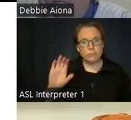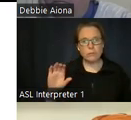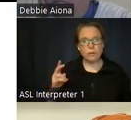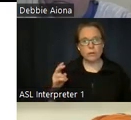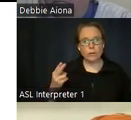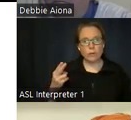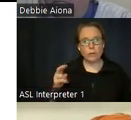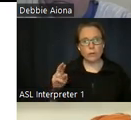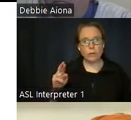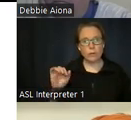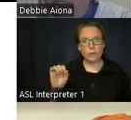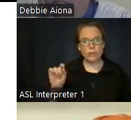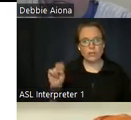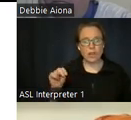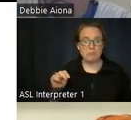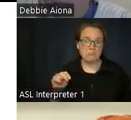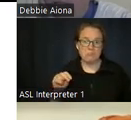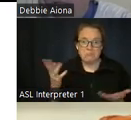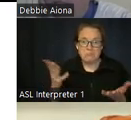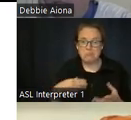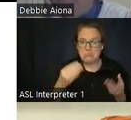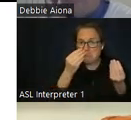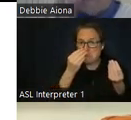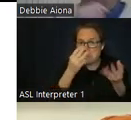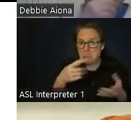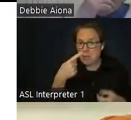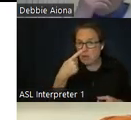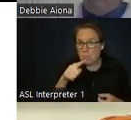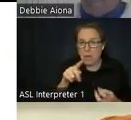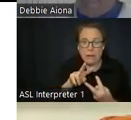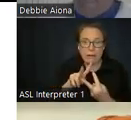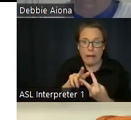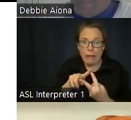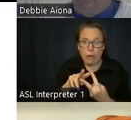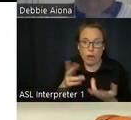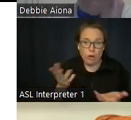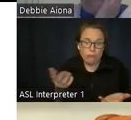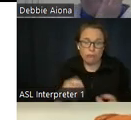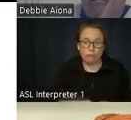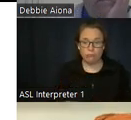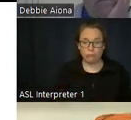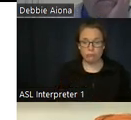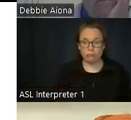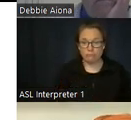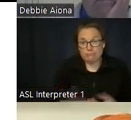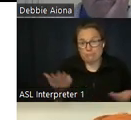have strong feelings one way or the other. I don't know if that's helpful, but I just wanted to say my piece.